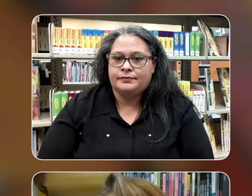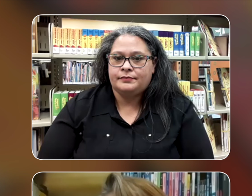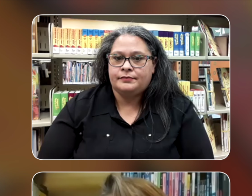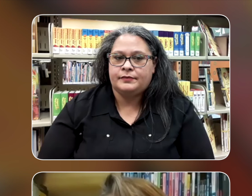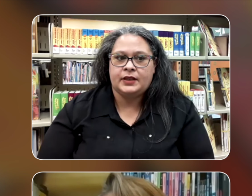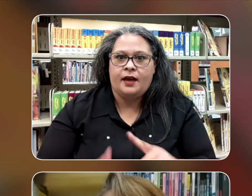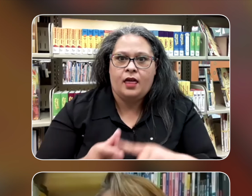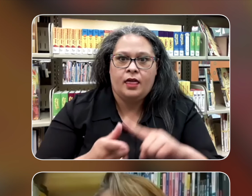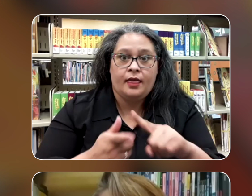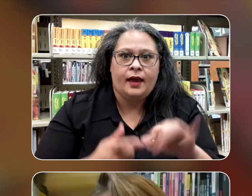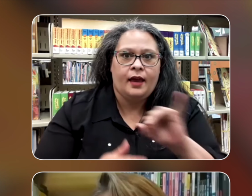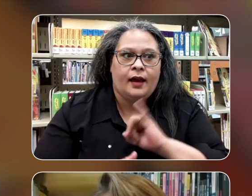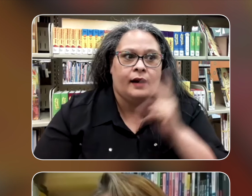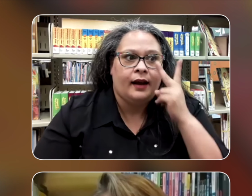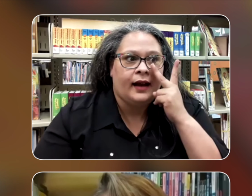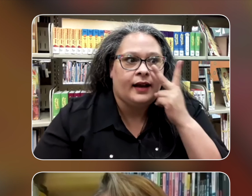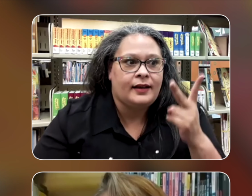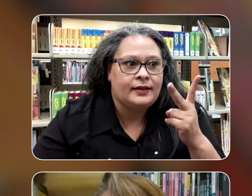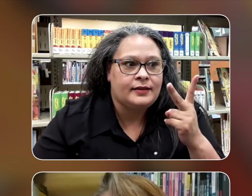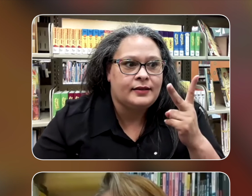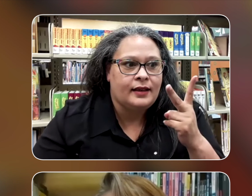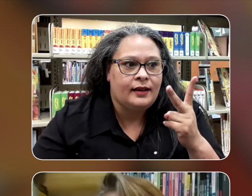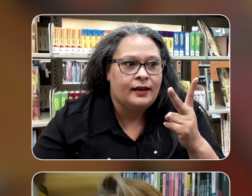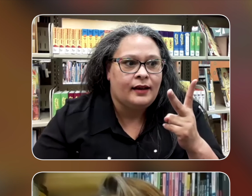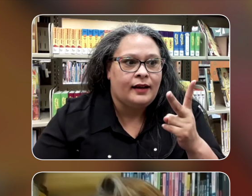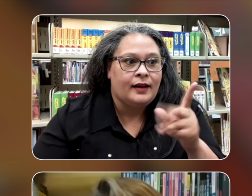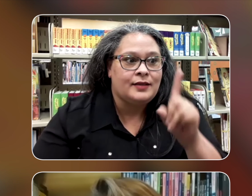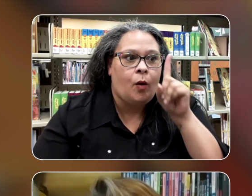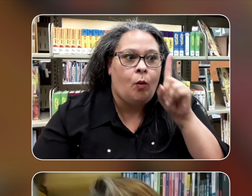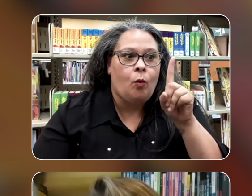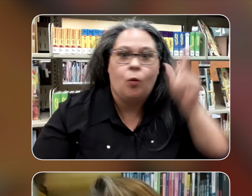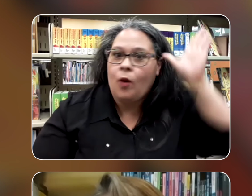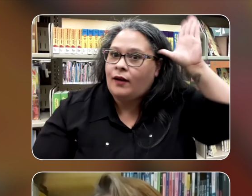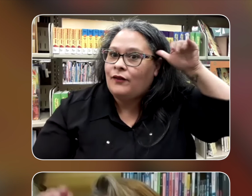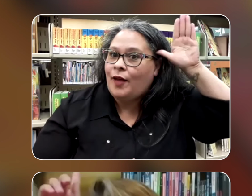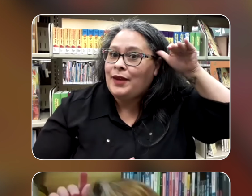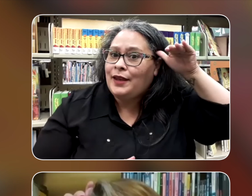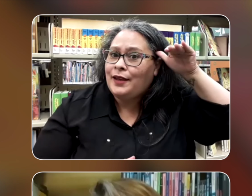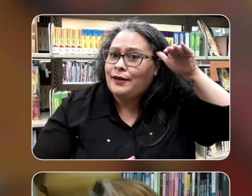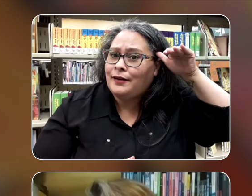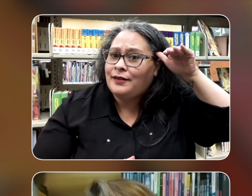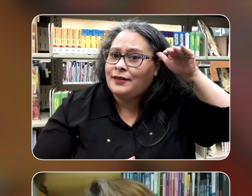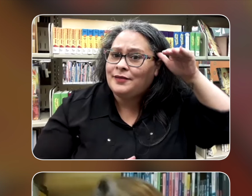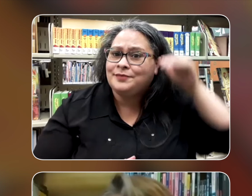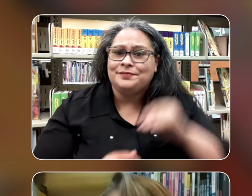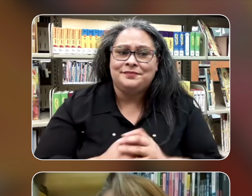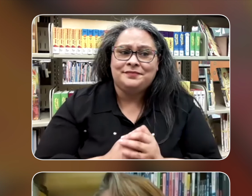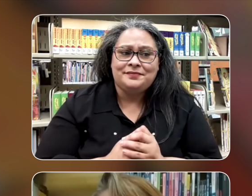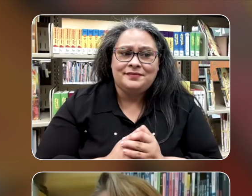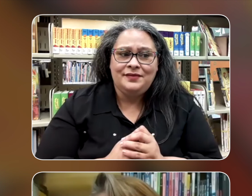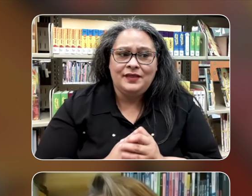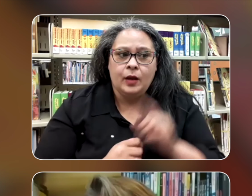Then I see him. He has one floppy ear and one pointy ear,